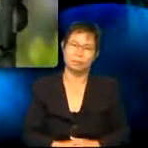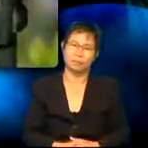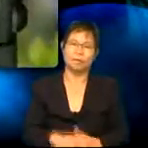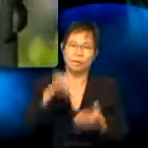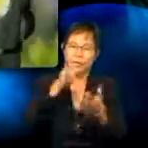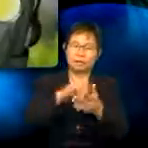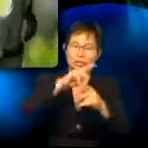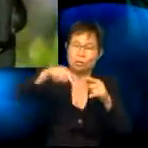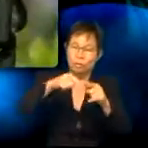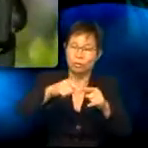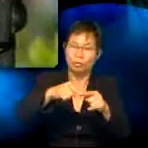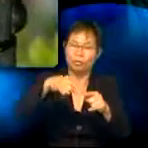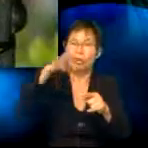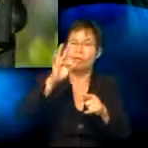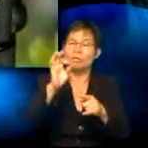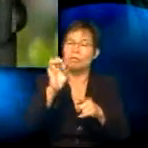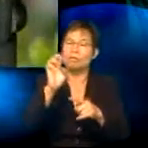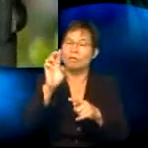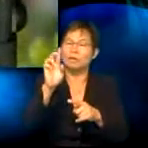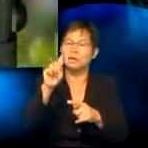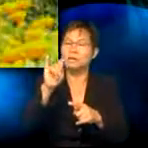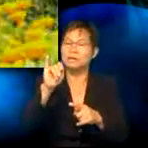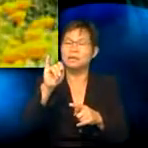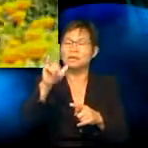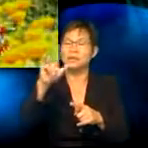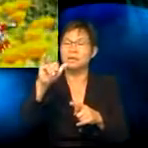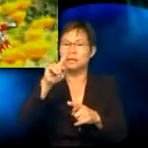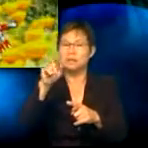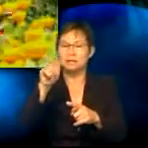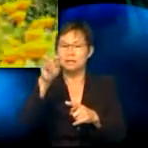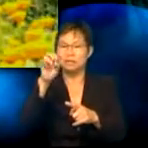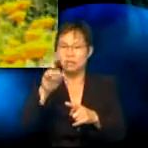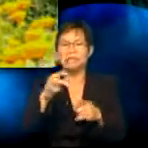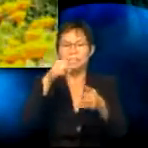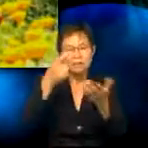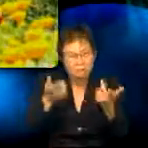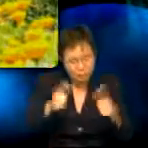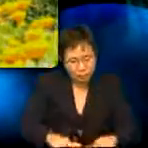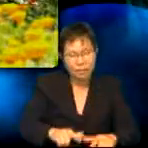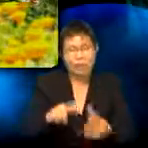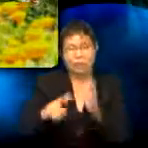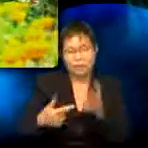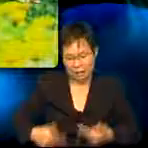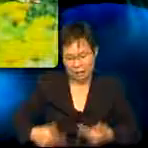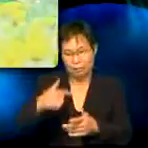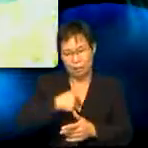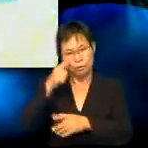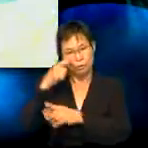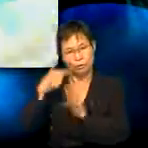That's when fertilization takes place. Well, let me show you.